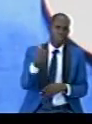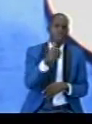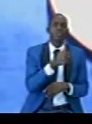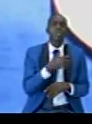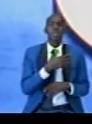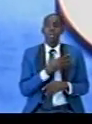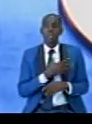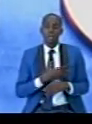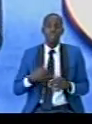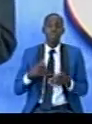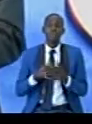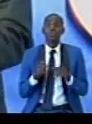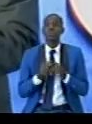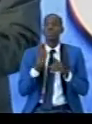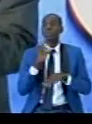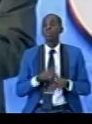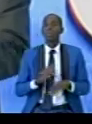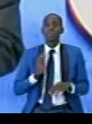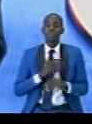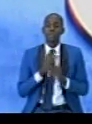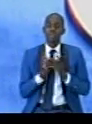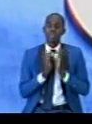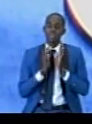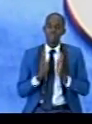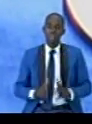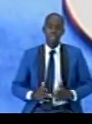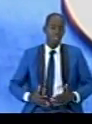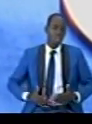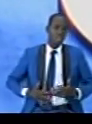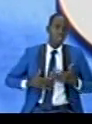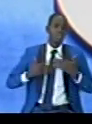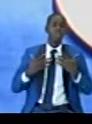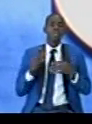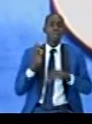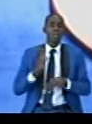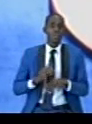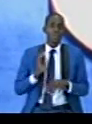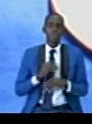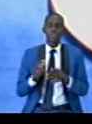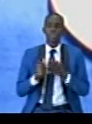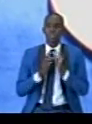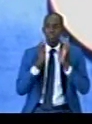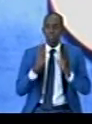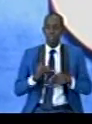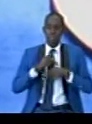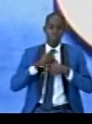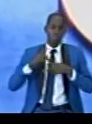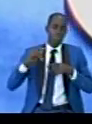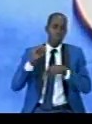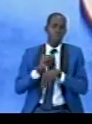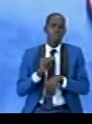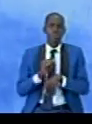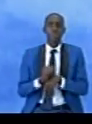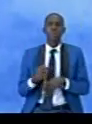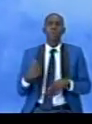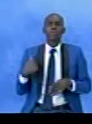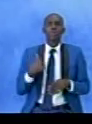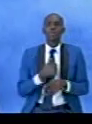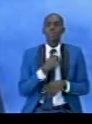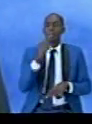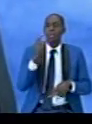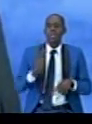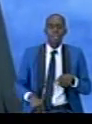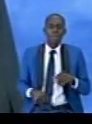affects the Christian life, it affects the Christian professional, it affects the Christian minister. We cannot wait